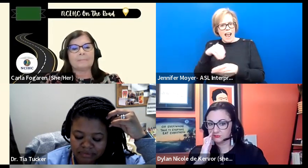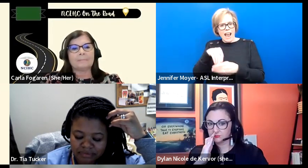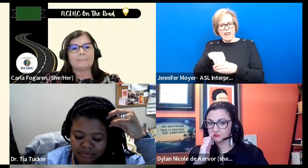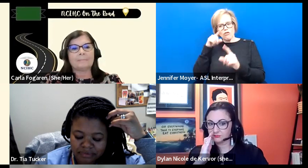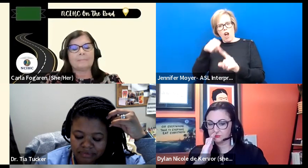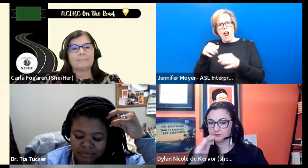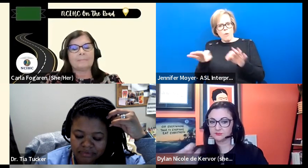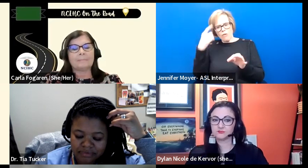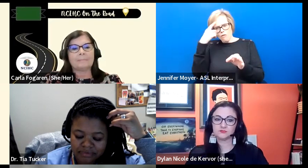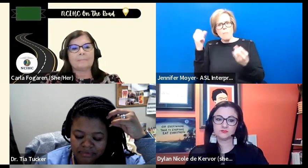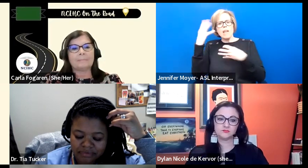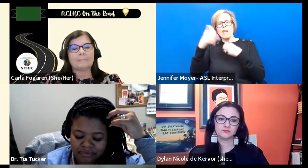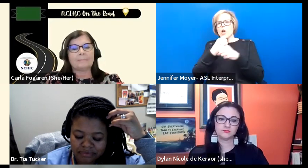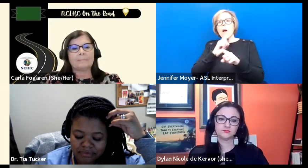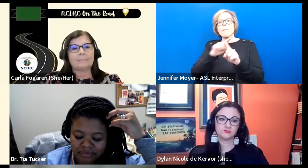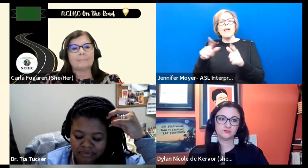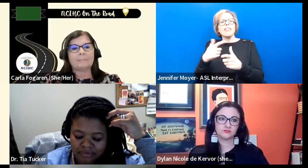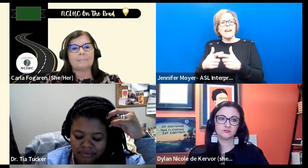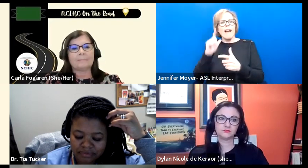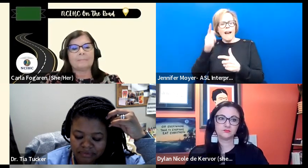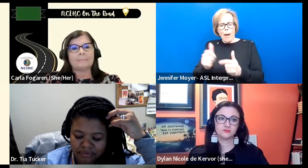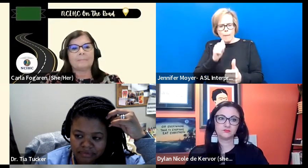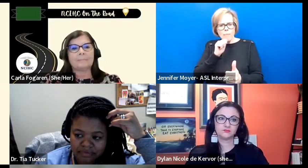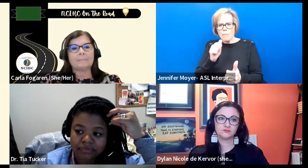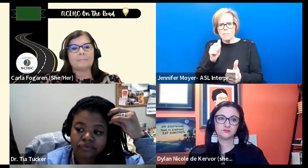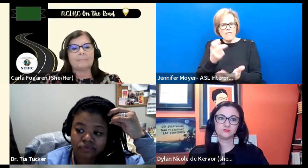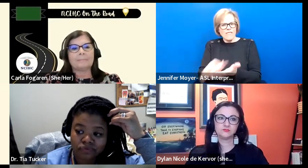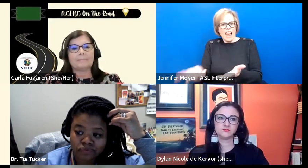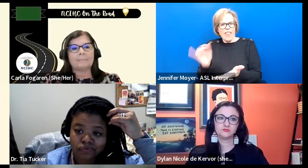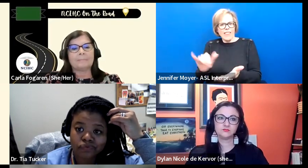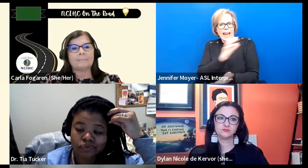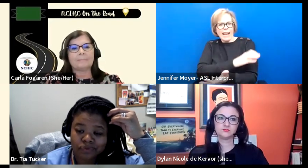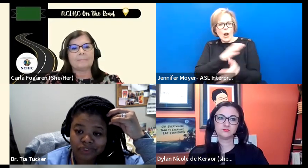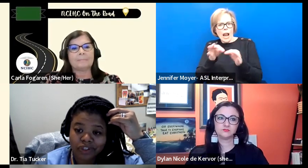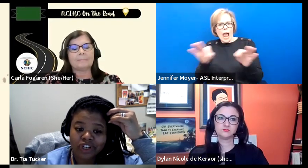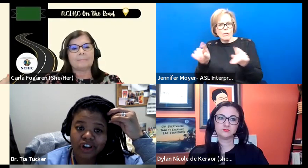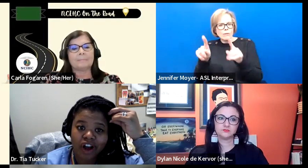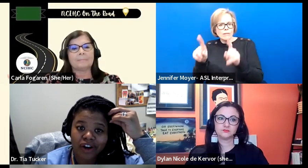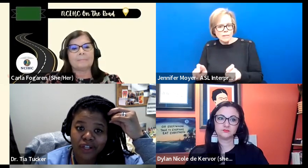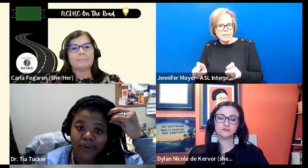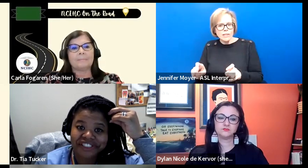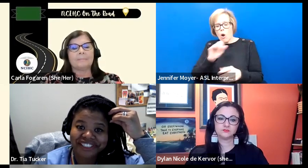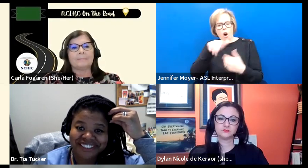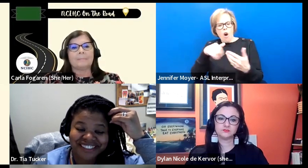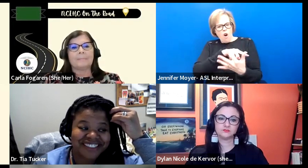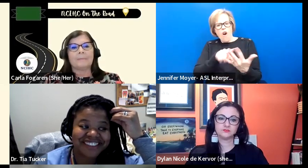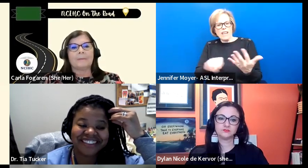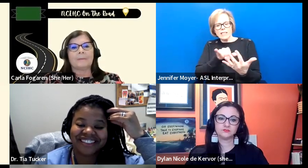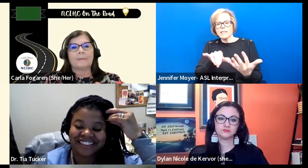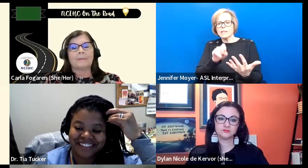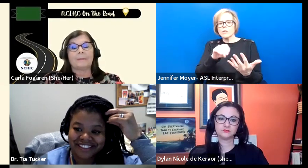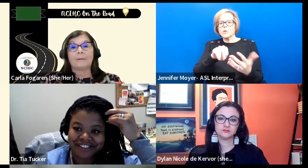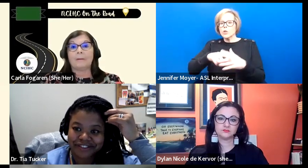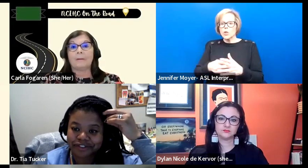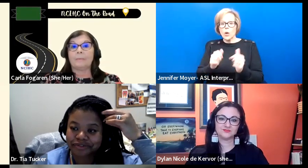years, but then does not pass the clinical language assessment? So all in a big bundle for all of you. Let's start with